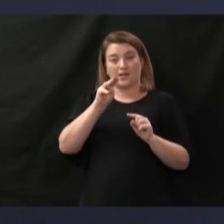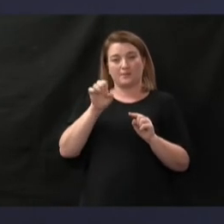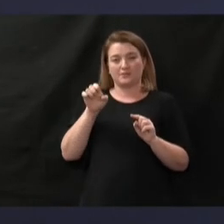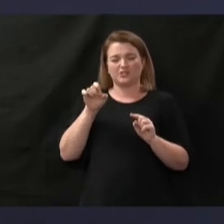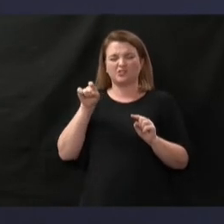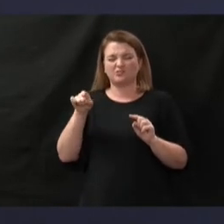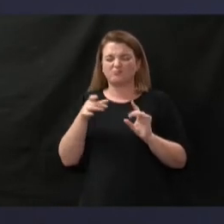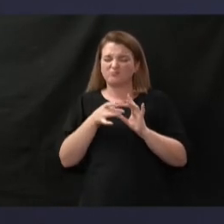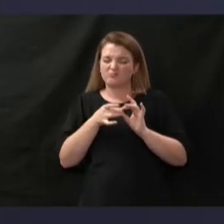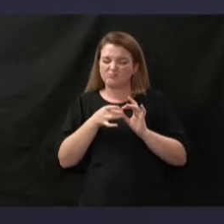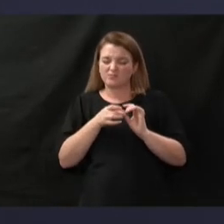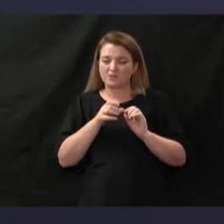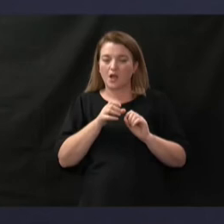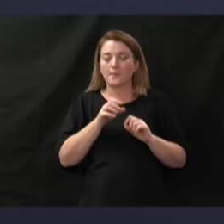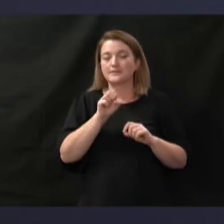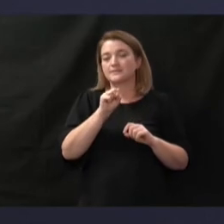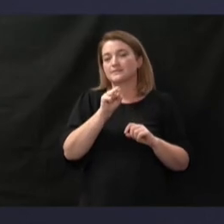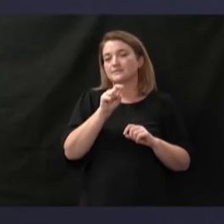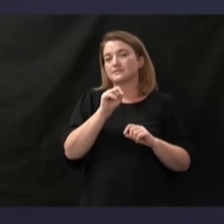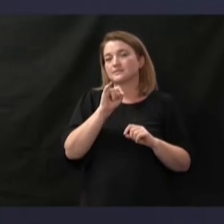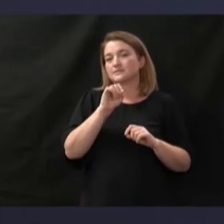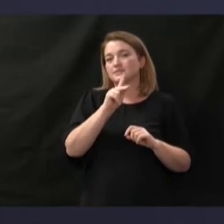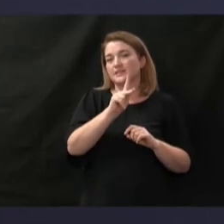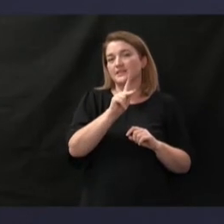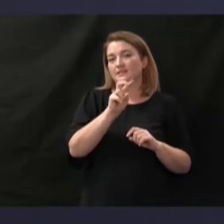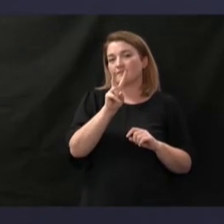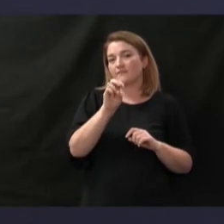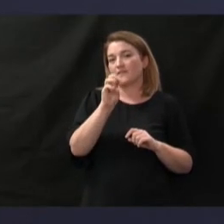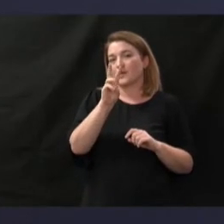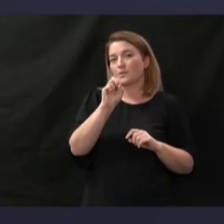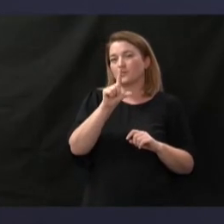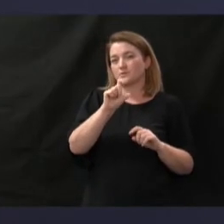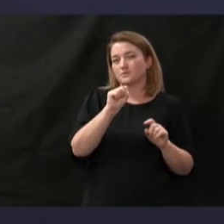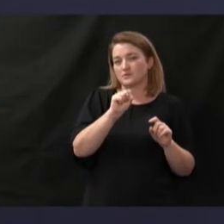why would you have to use a K instead of a C?